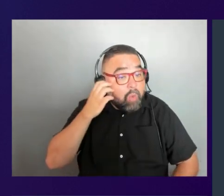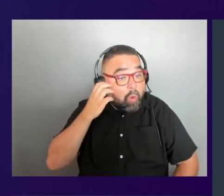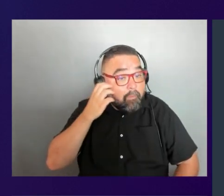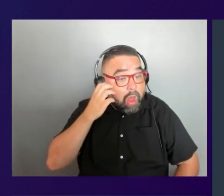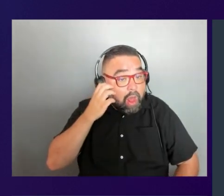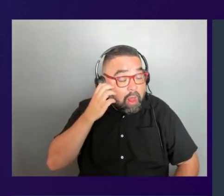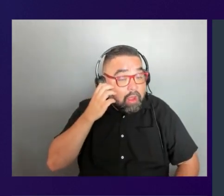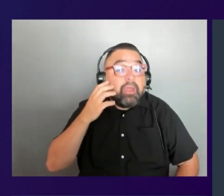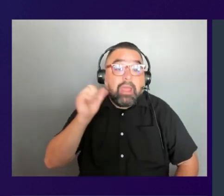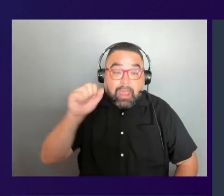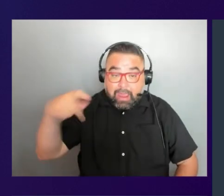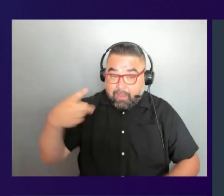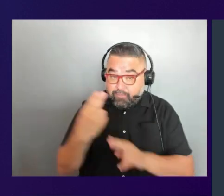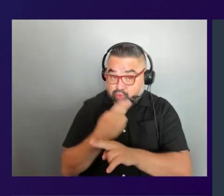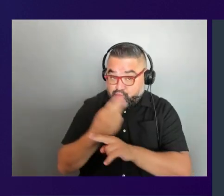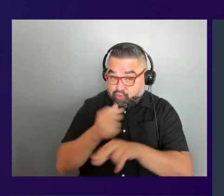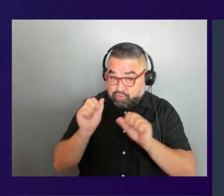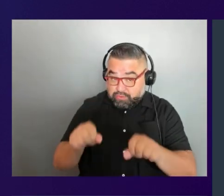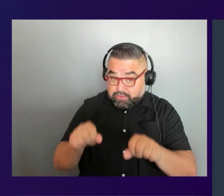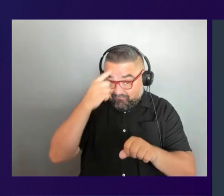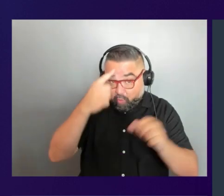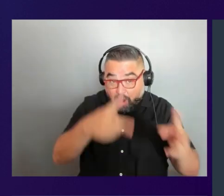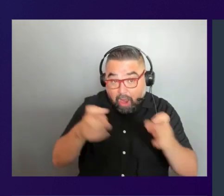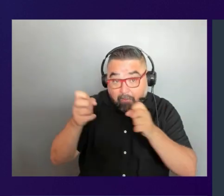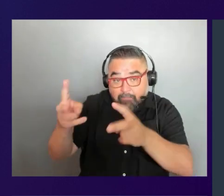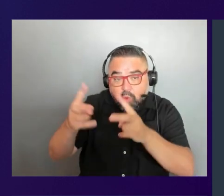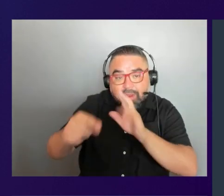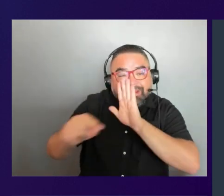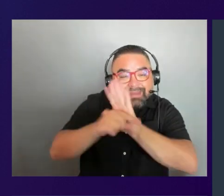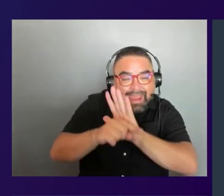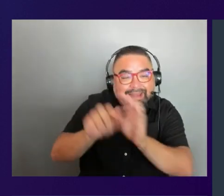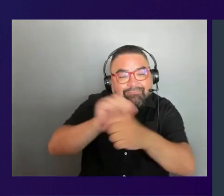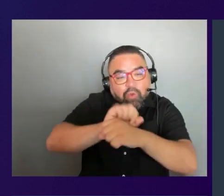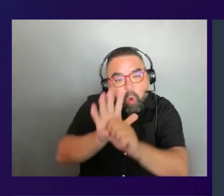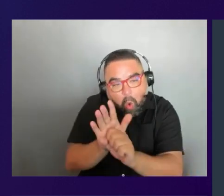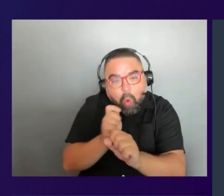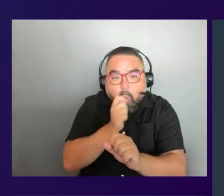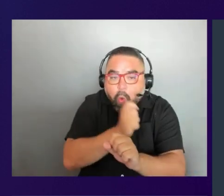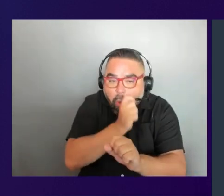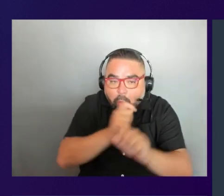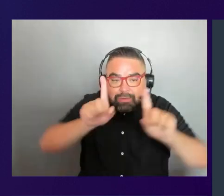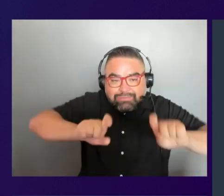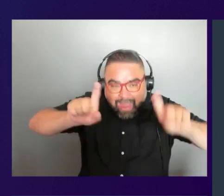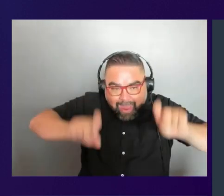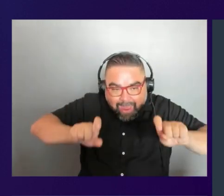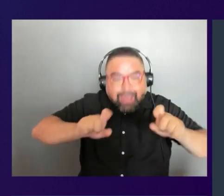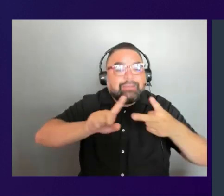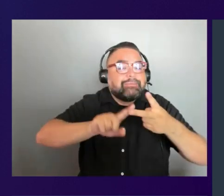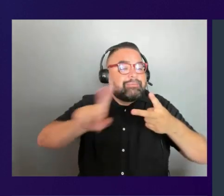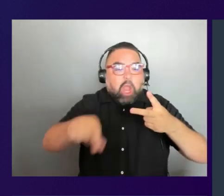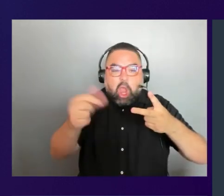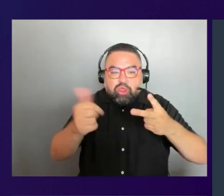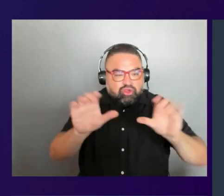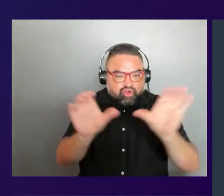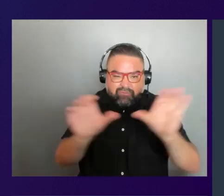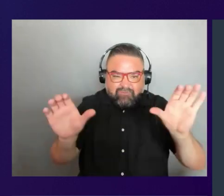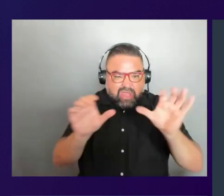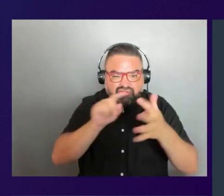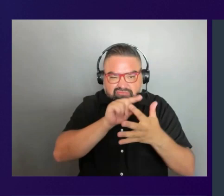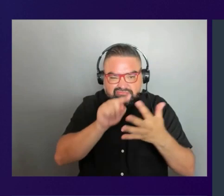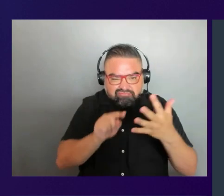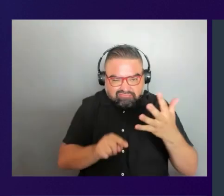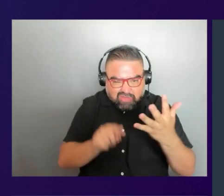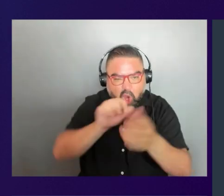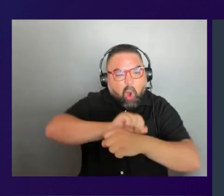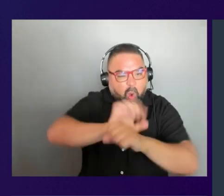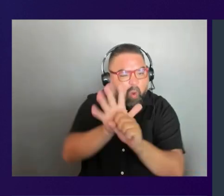use the COVID-19 travel wallet to upload negative PCR tests, COVID vaccination certificates, any other COVID documentations that